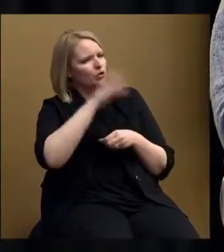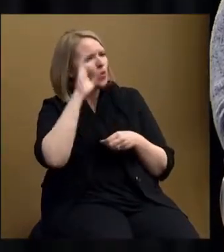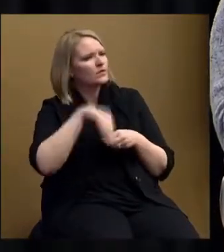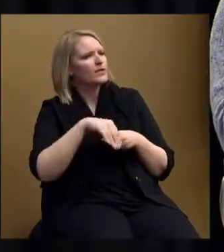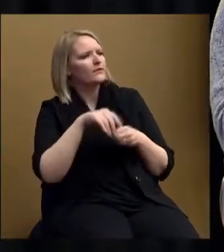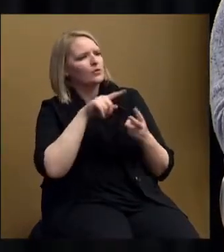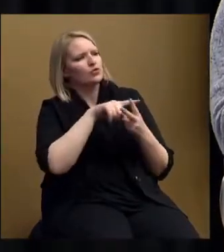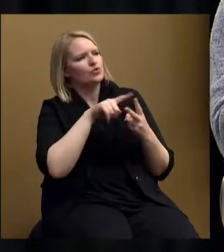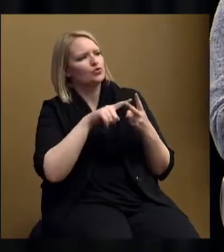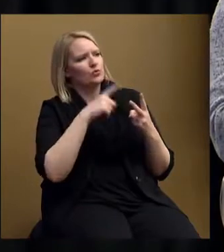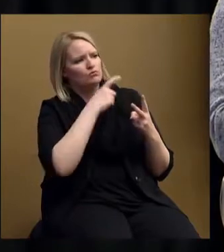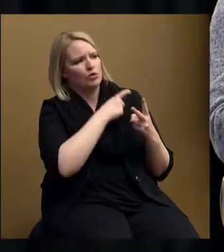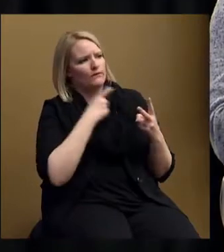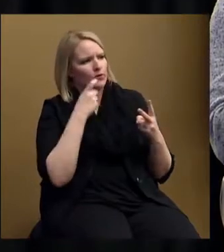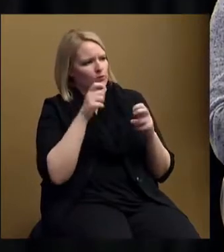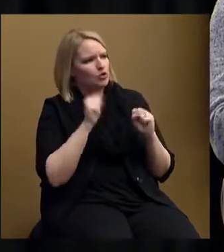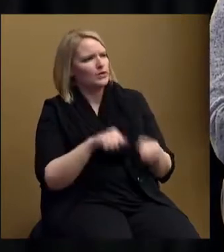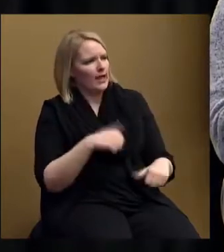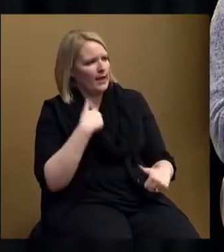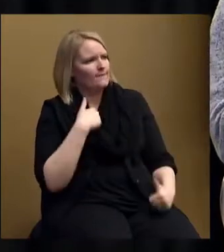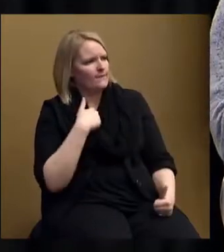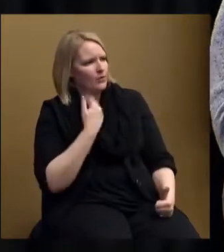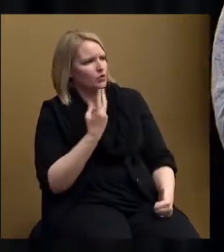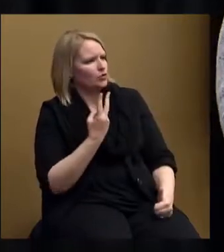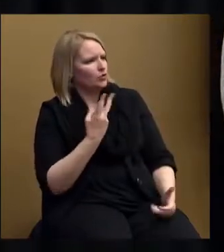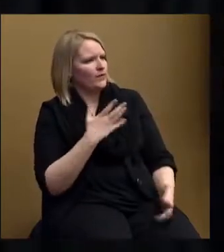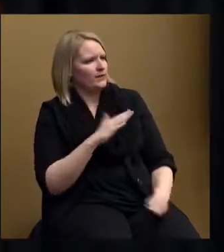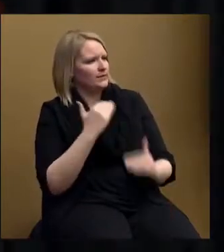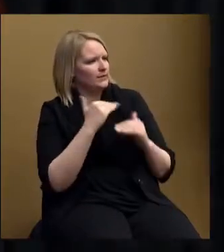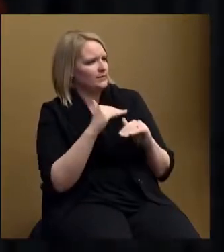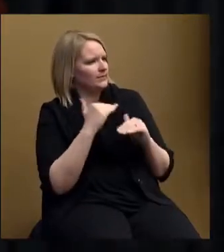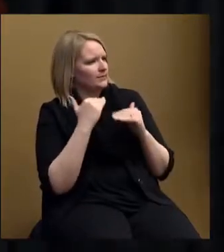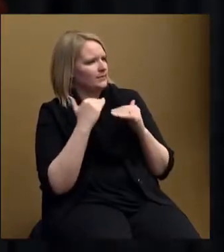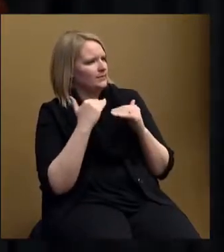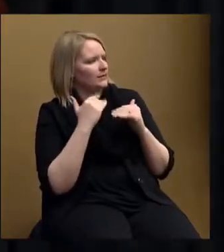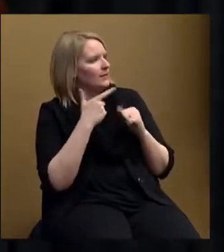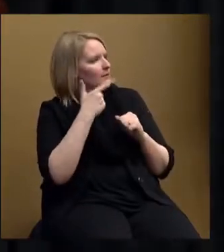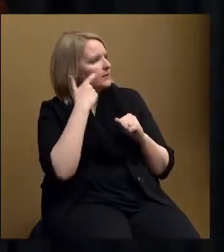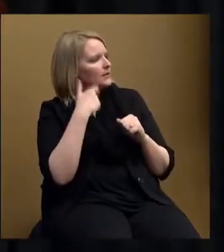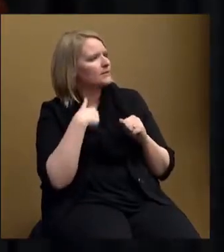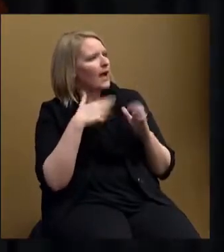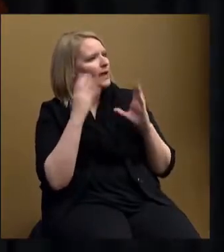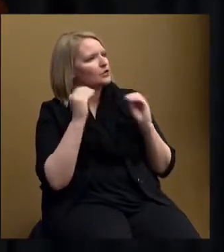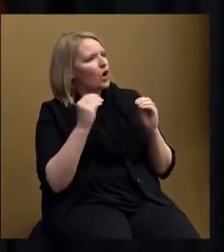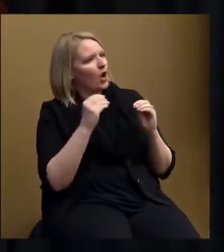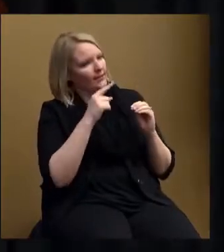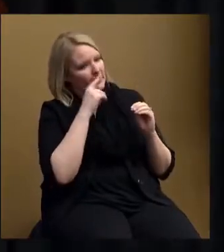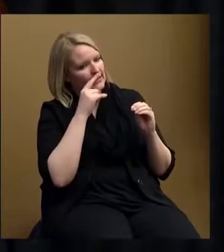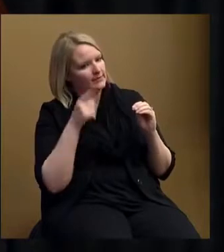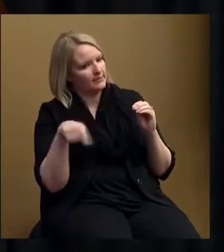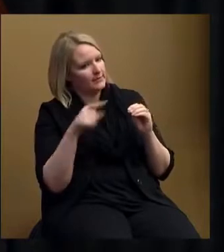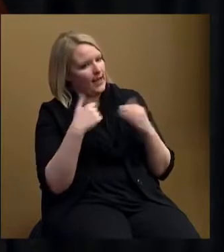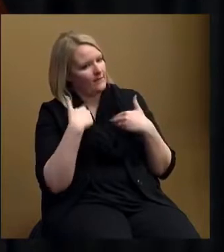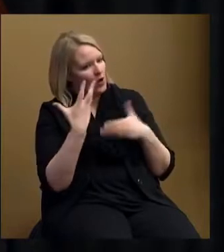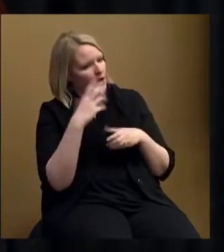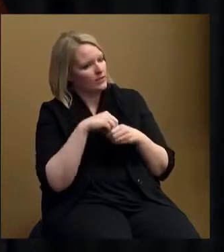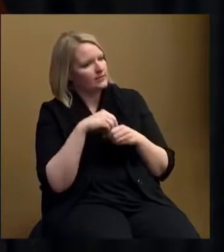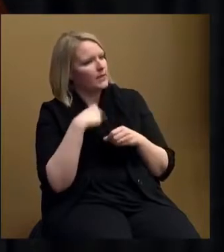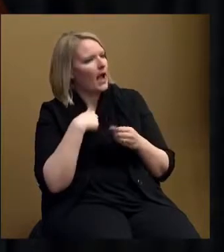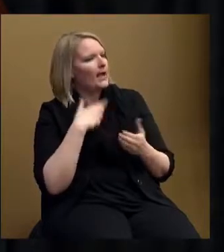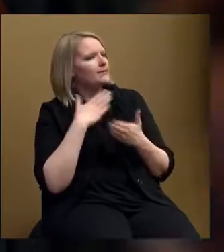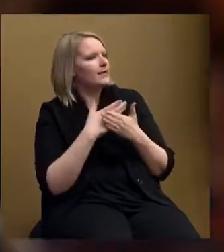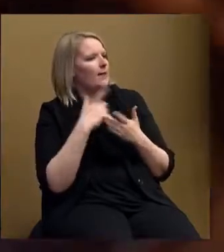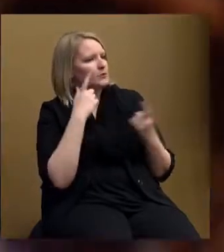are only 2 perfumes that she can wear, right? Because I taught kids with autism for years, and I just